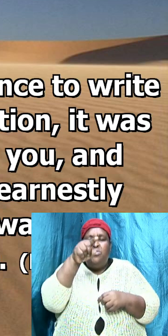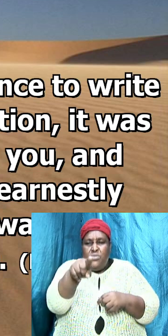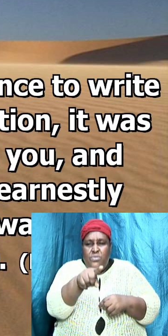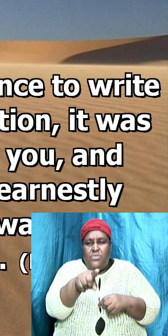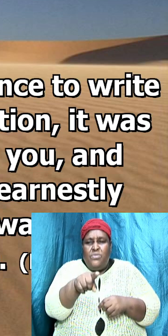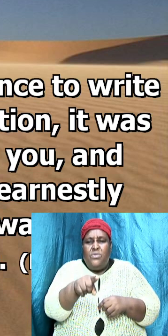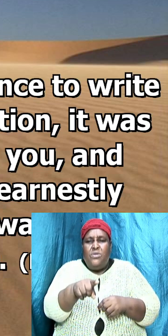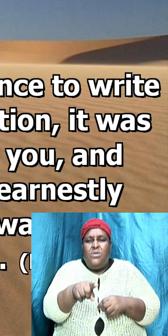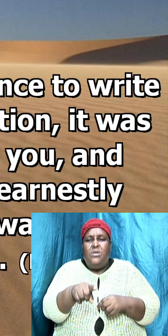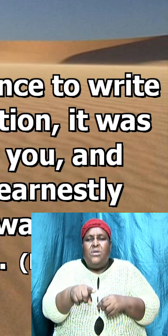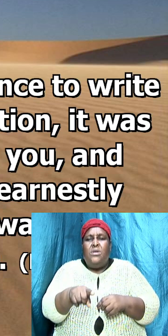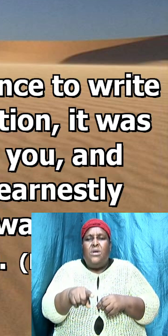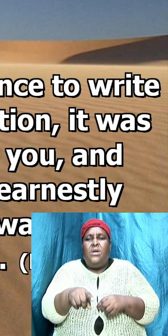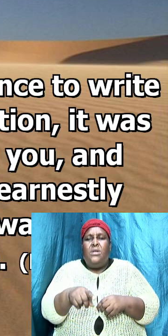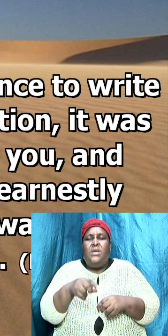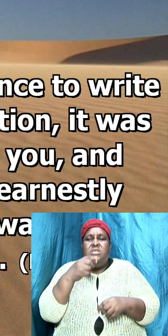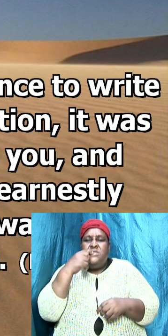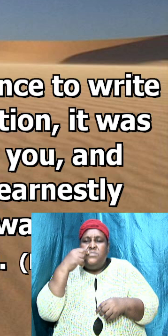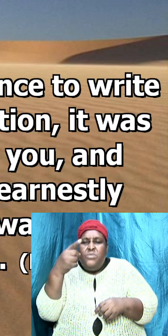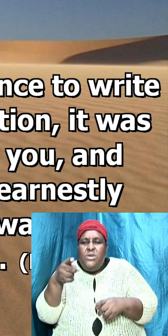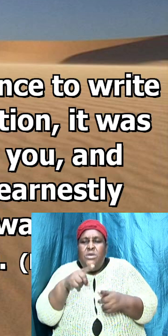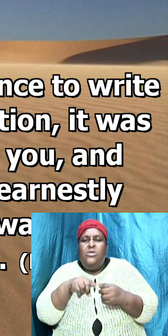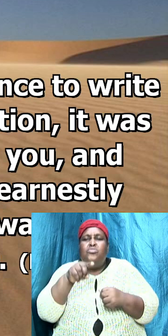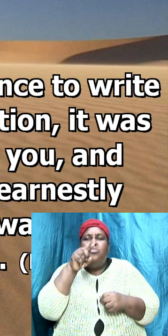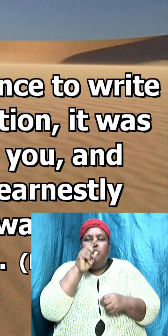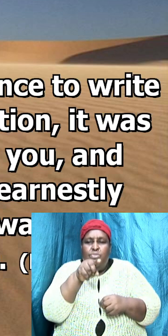for me to write unto you